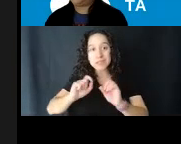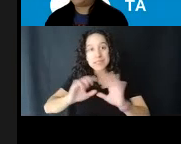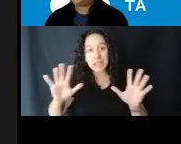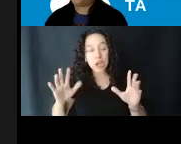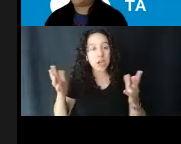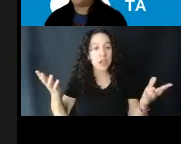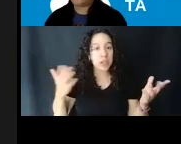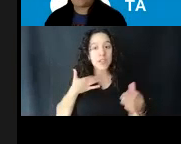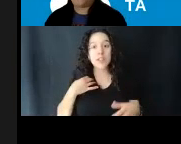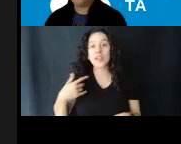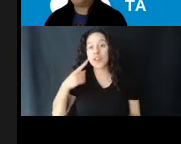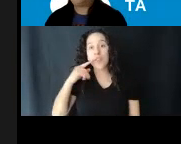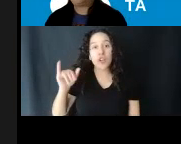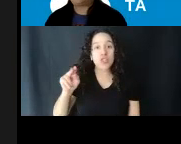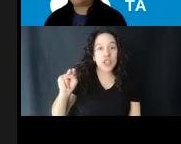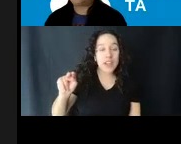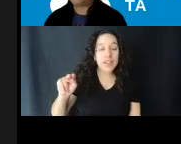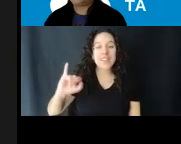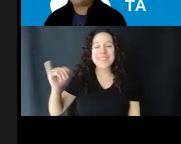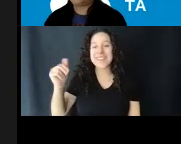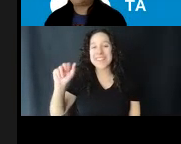for Janice or Jose?